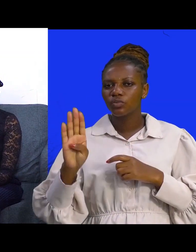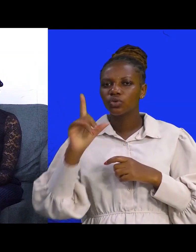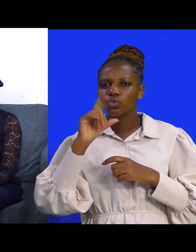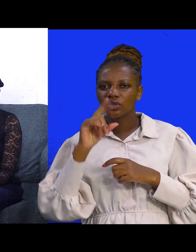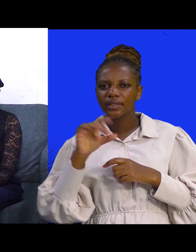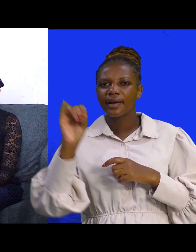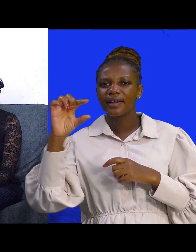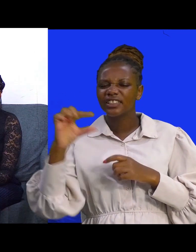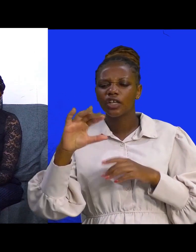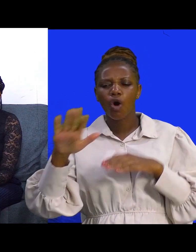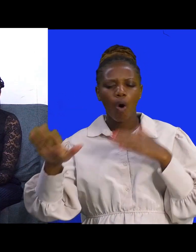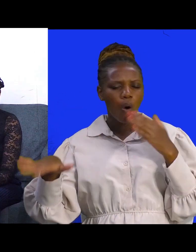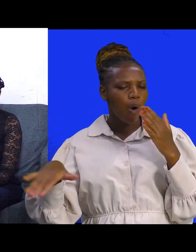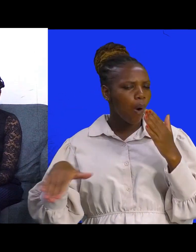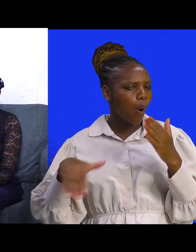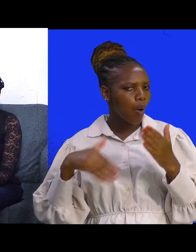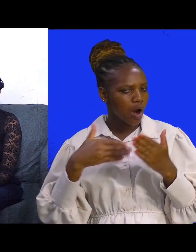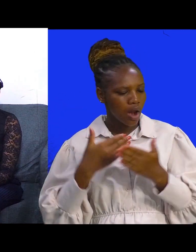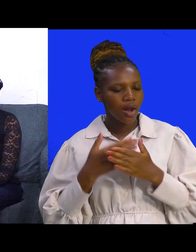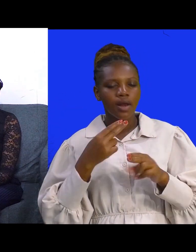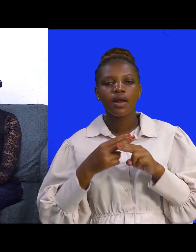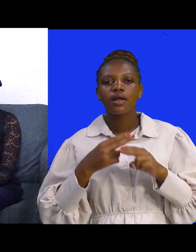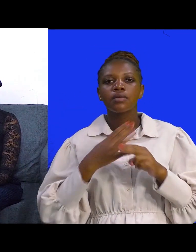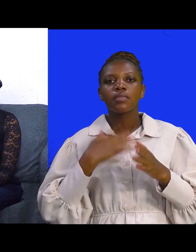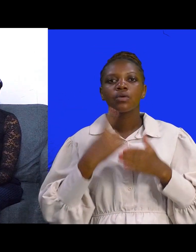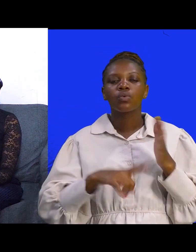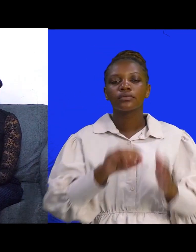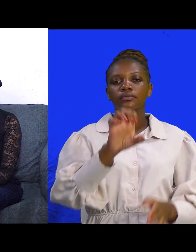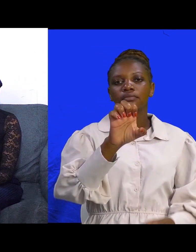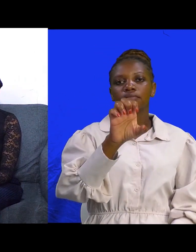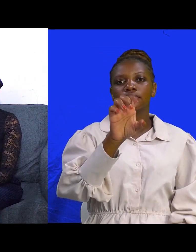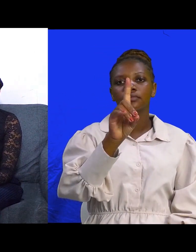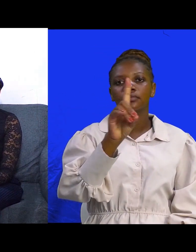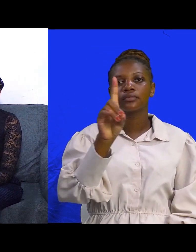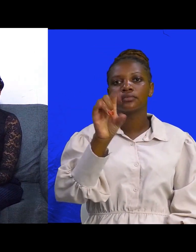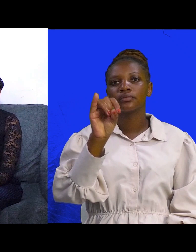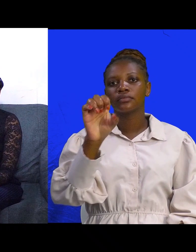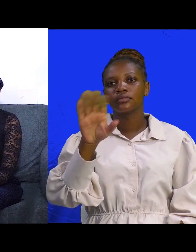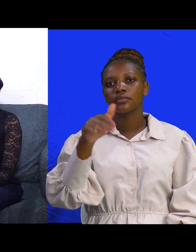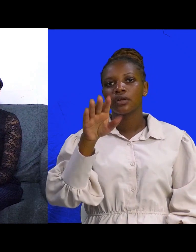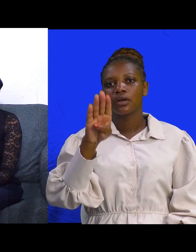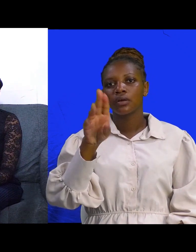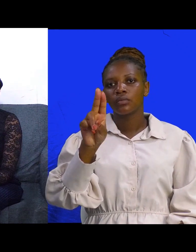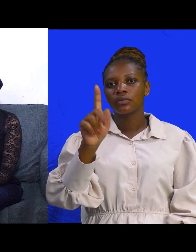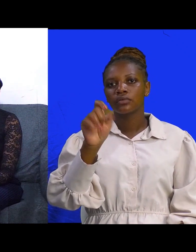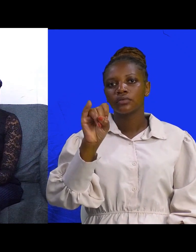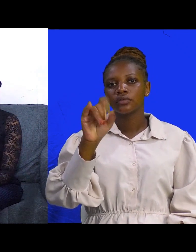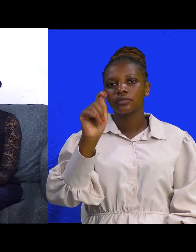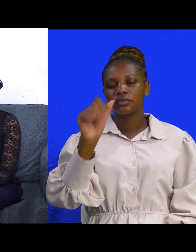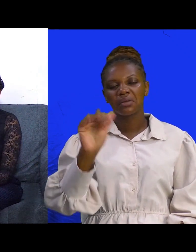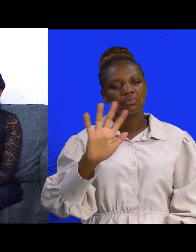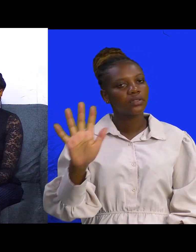media platforms, Facebook, Twitter, Instagram, all social media platforms. My name Eddie Butita.